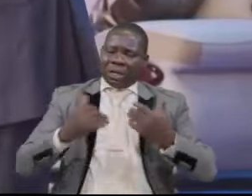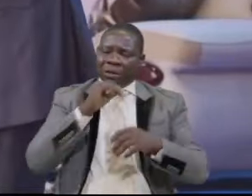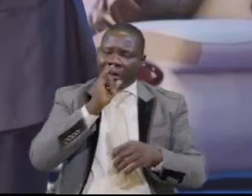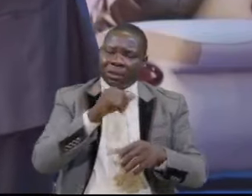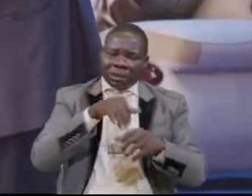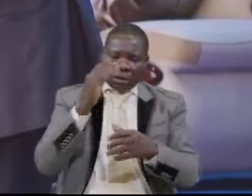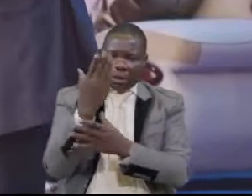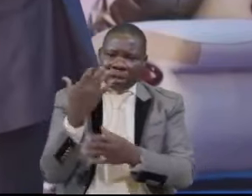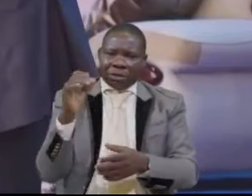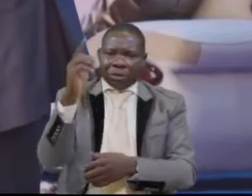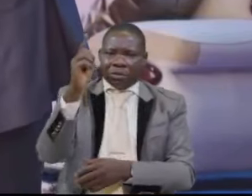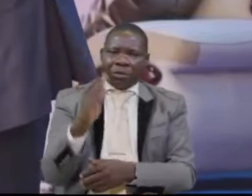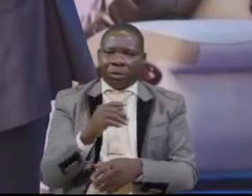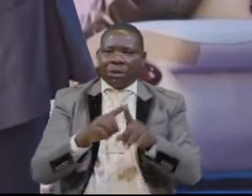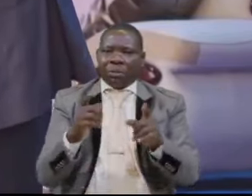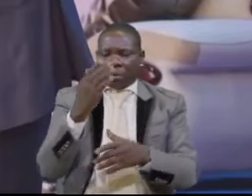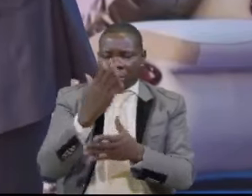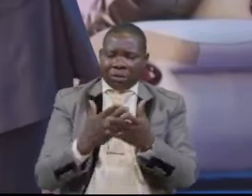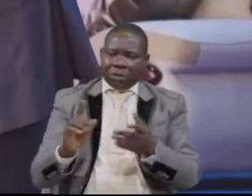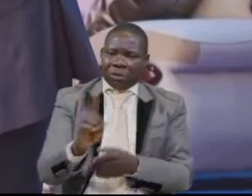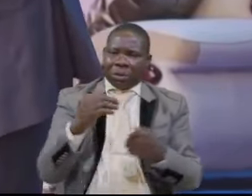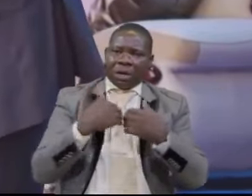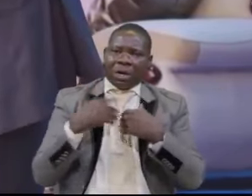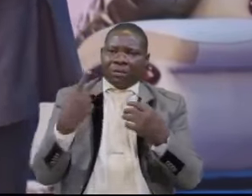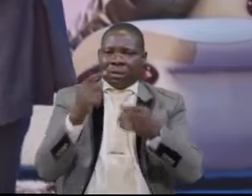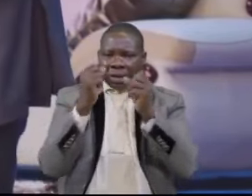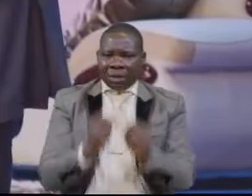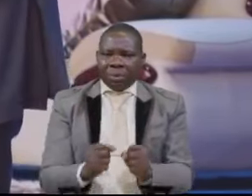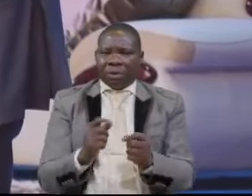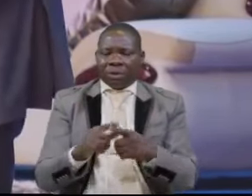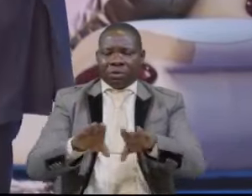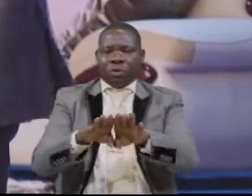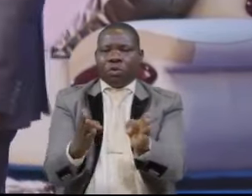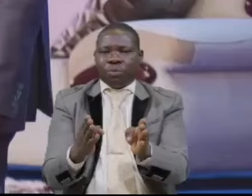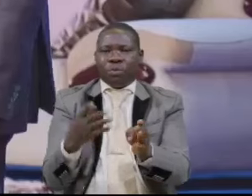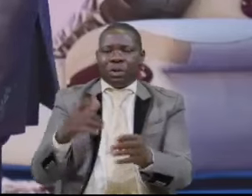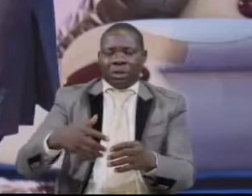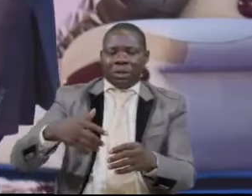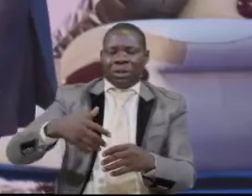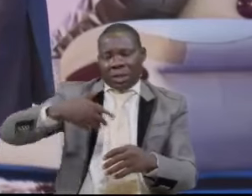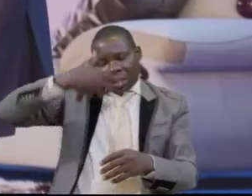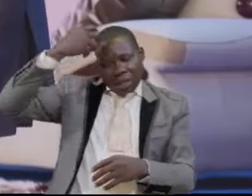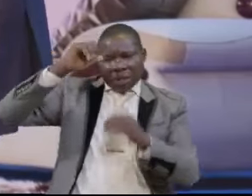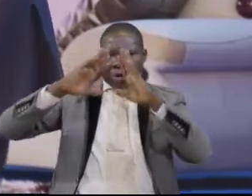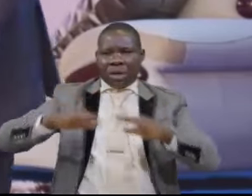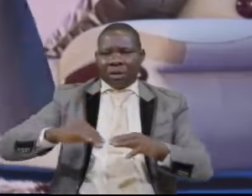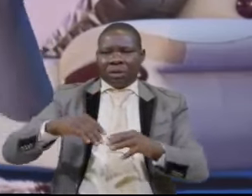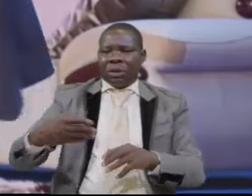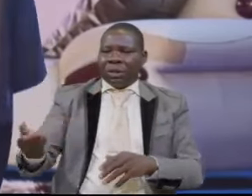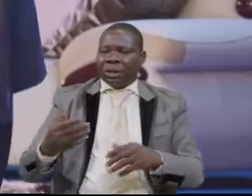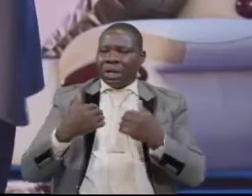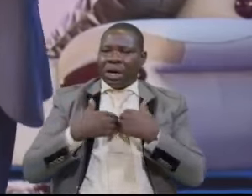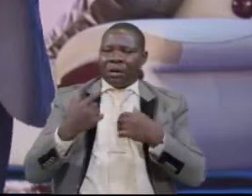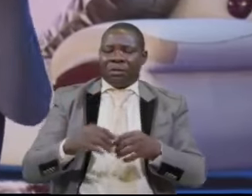somebody has the power to open the lion's den. They have the power to open the lion's